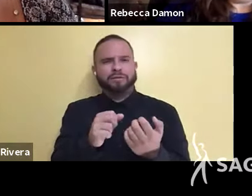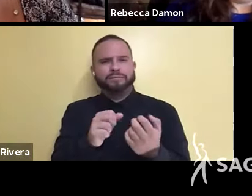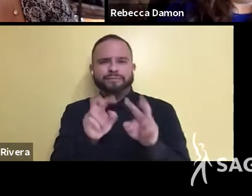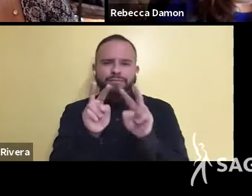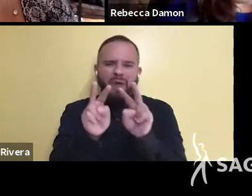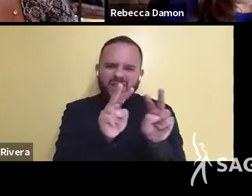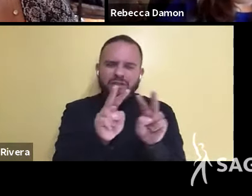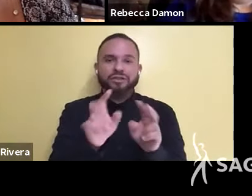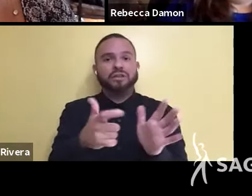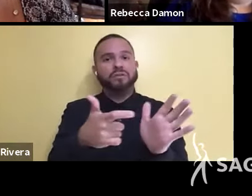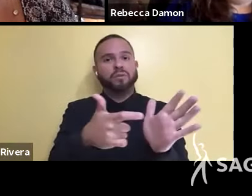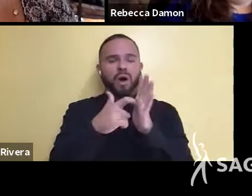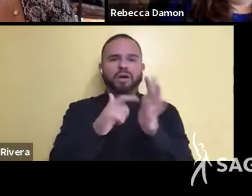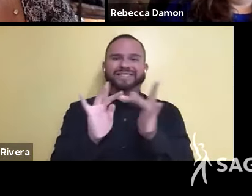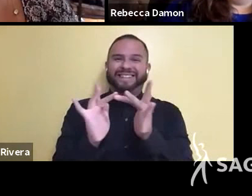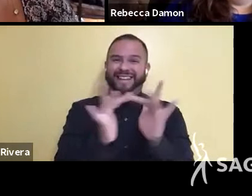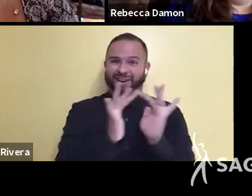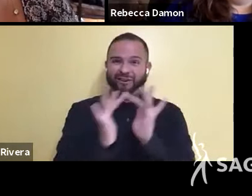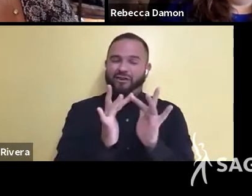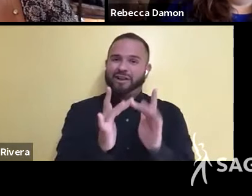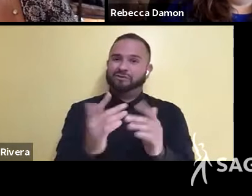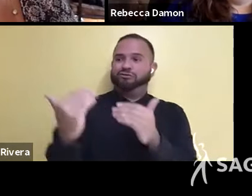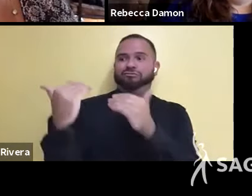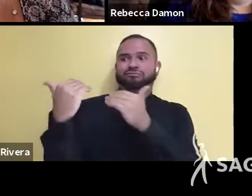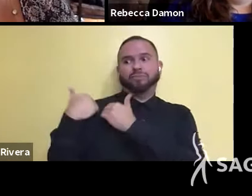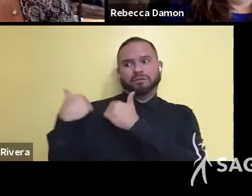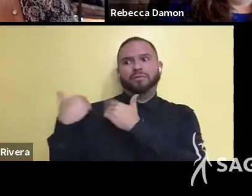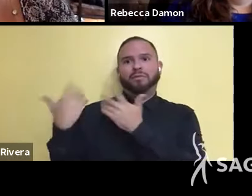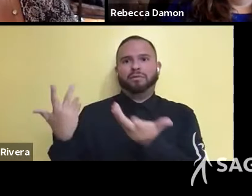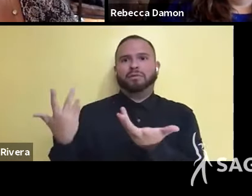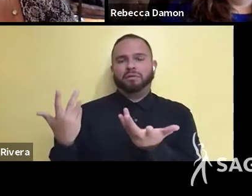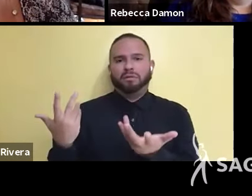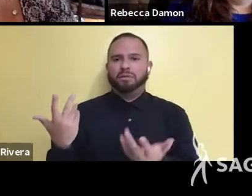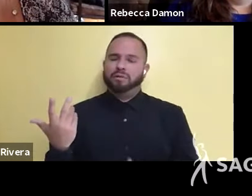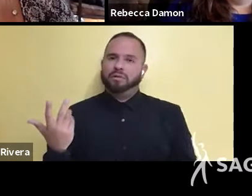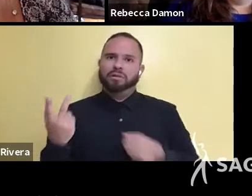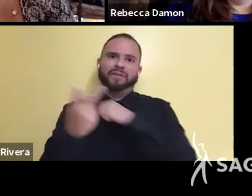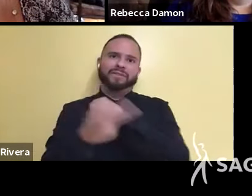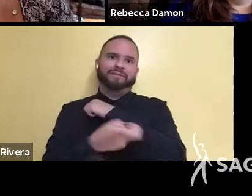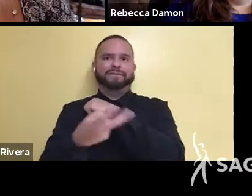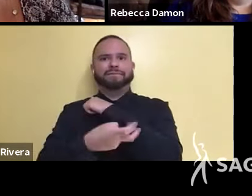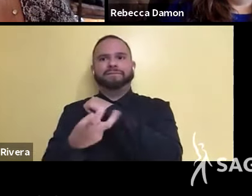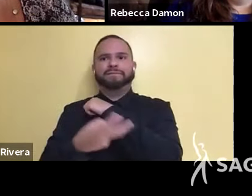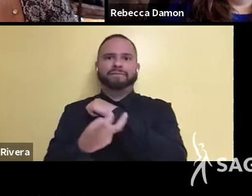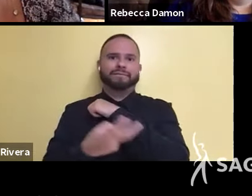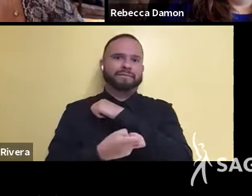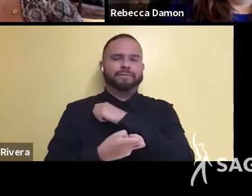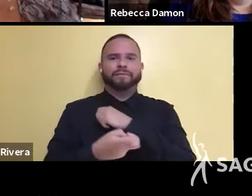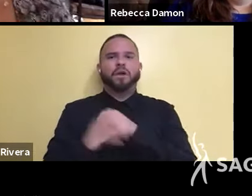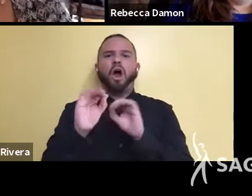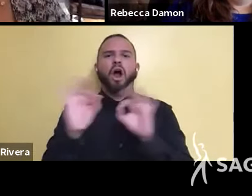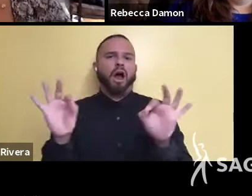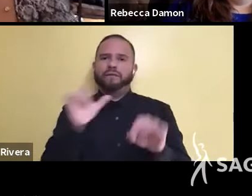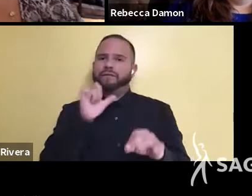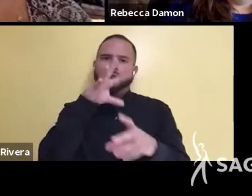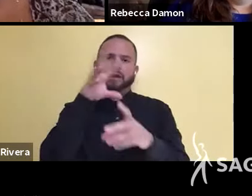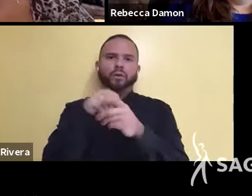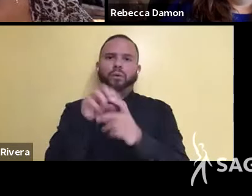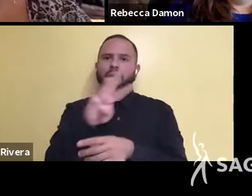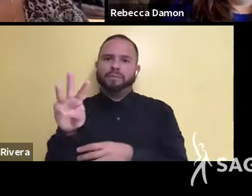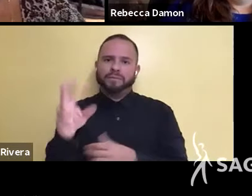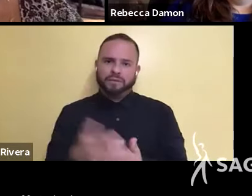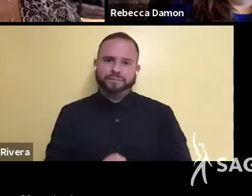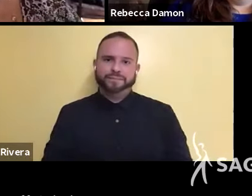the internet platforms to take more responsibility in keeping pirated content off their sites. I have to ask you, because I know that you're